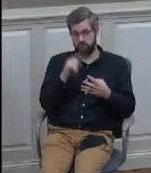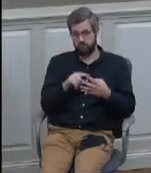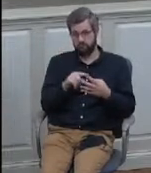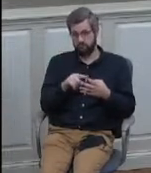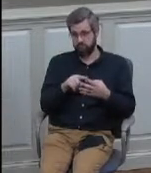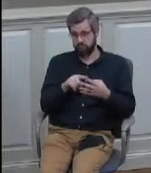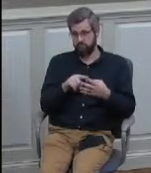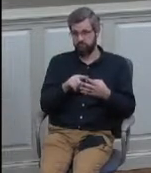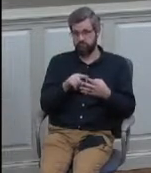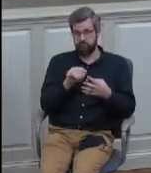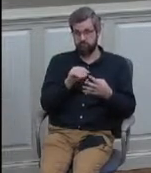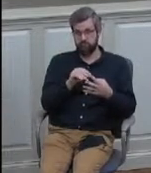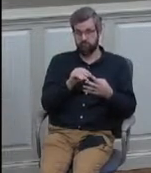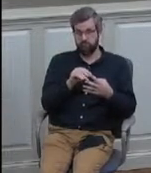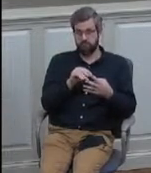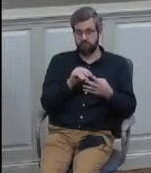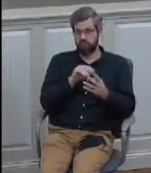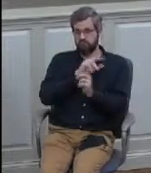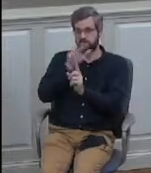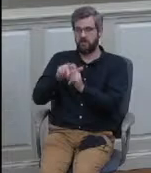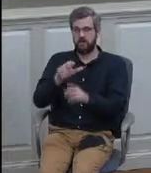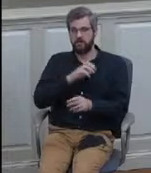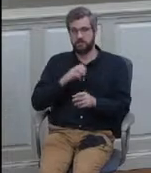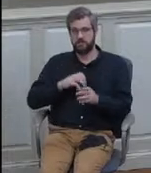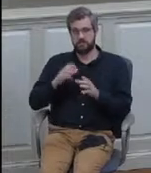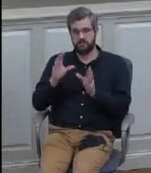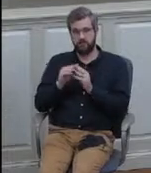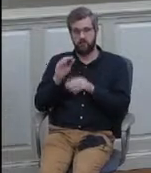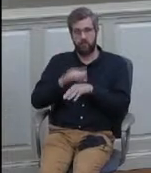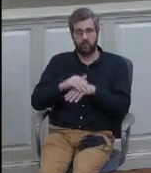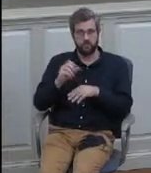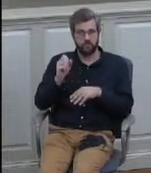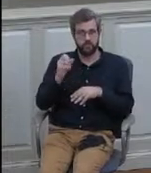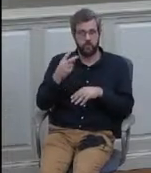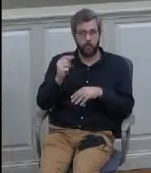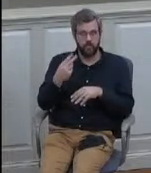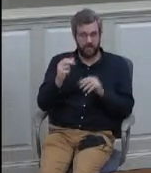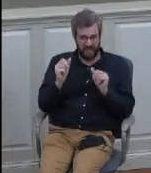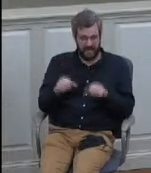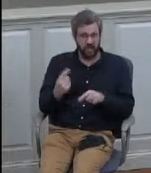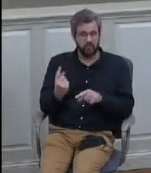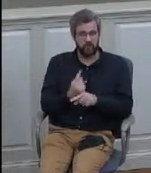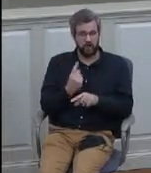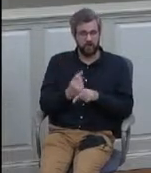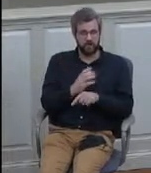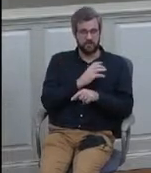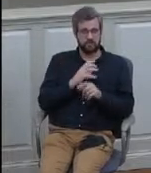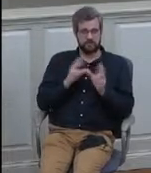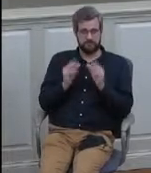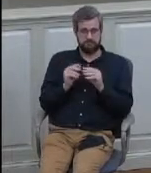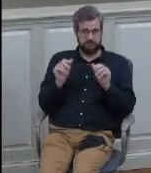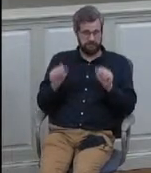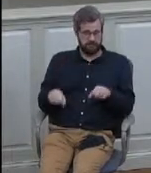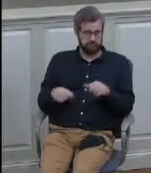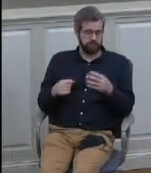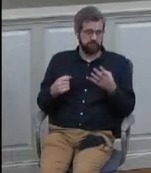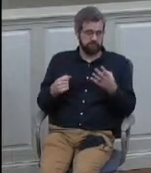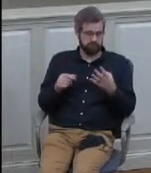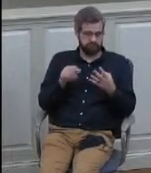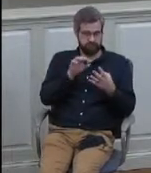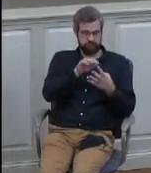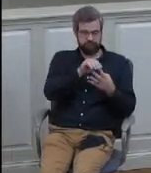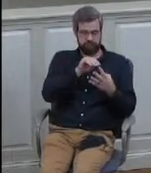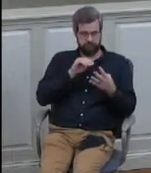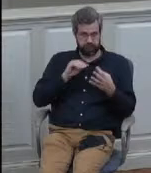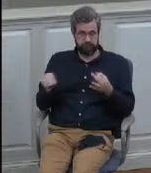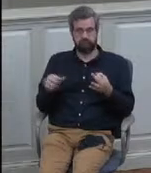a commission meeting like it on the 12th, for example, a regular commission meeting, if you wanted to